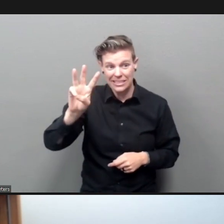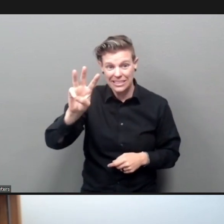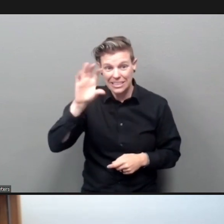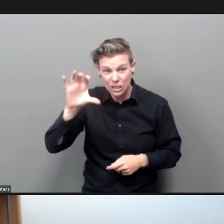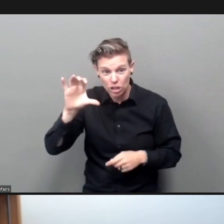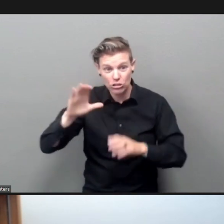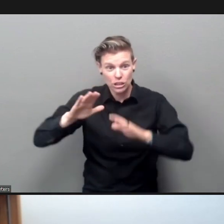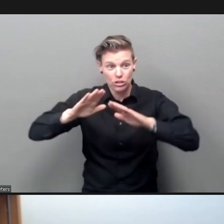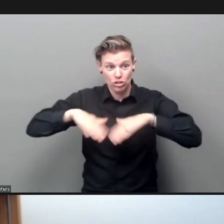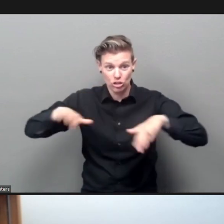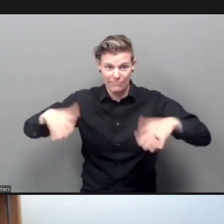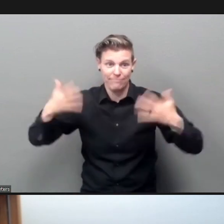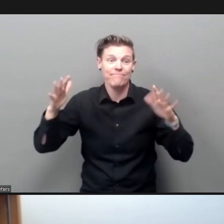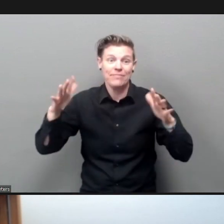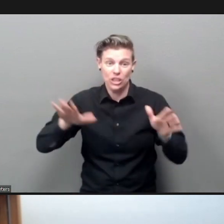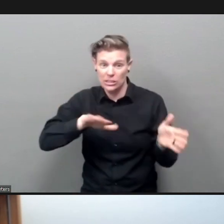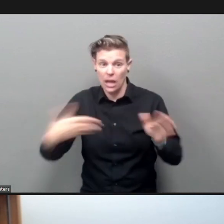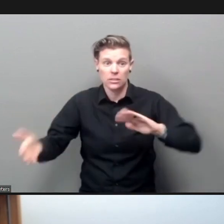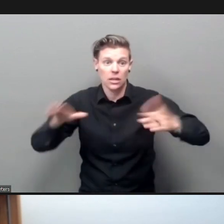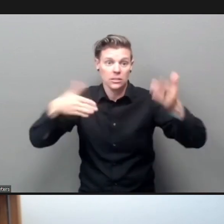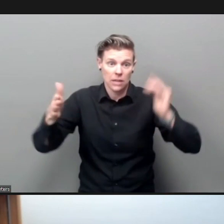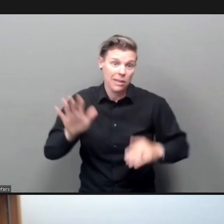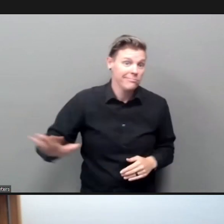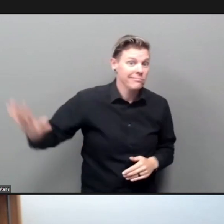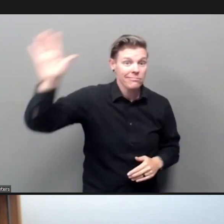So those kids.